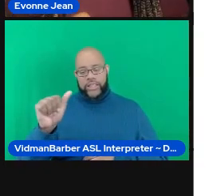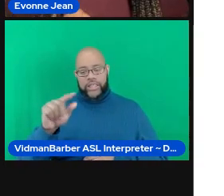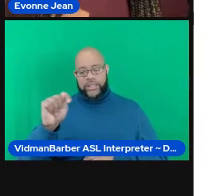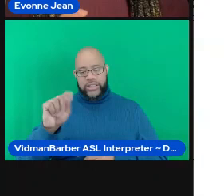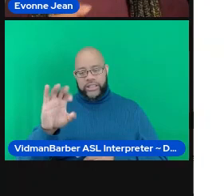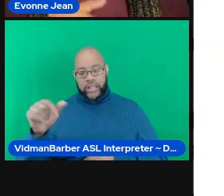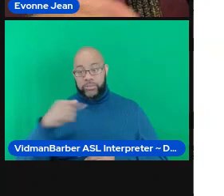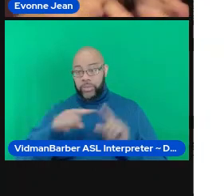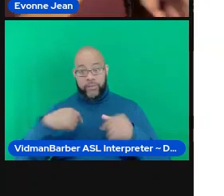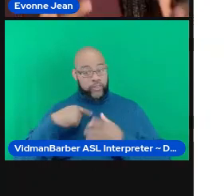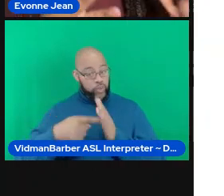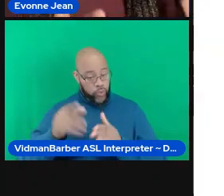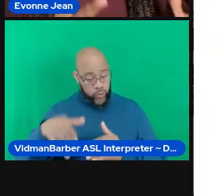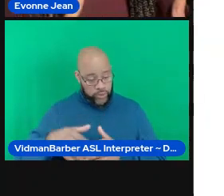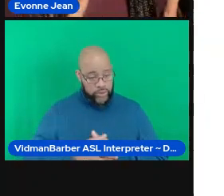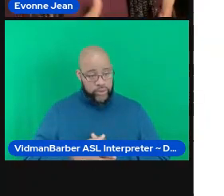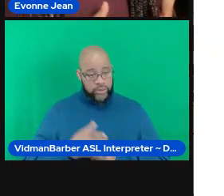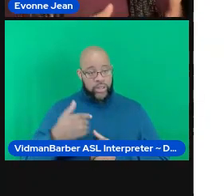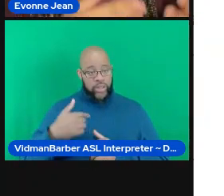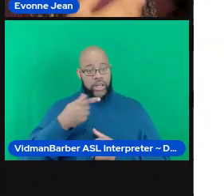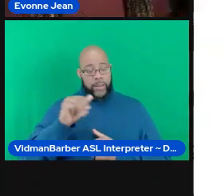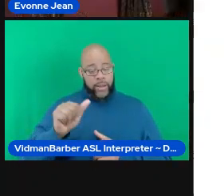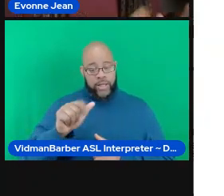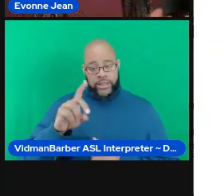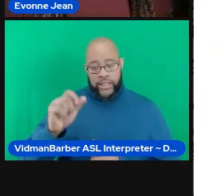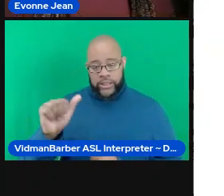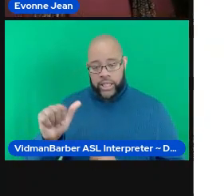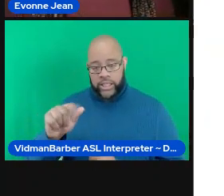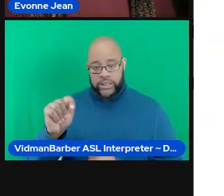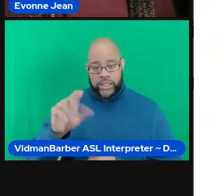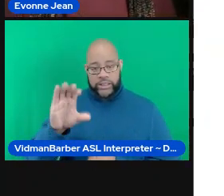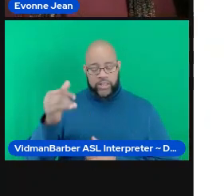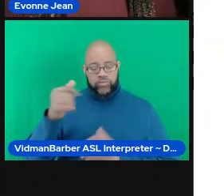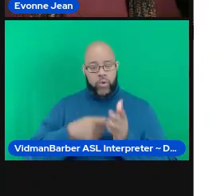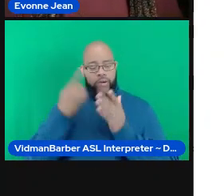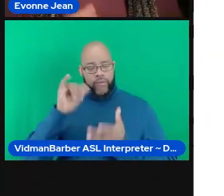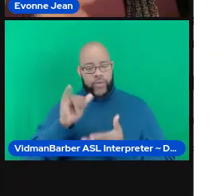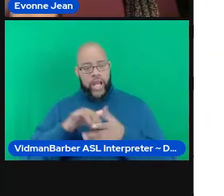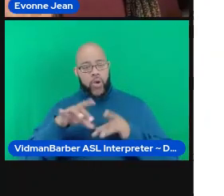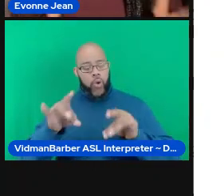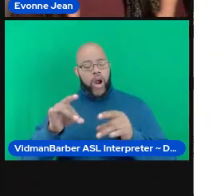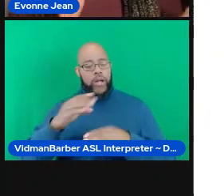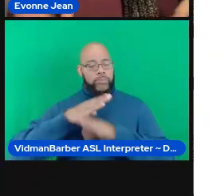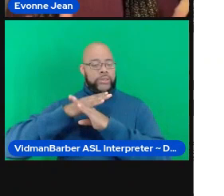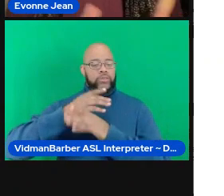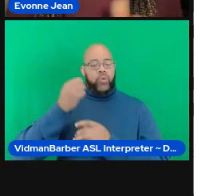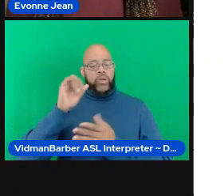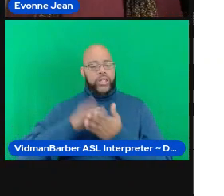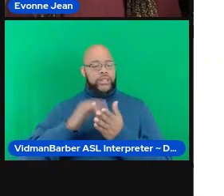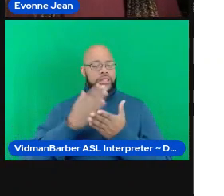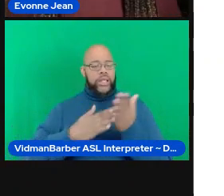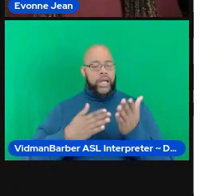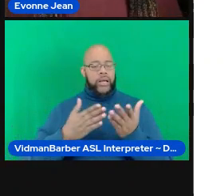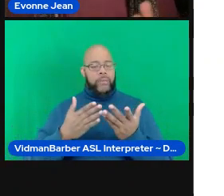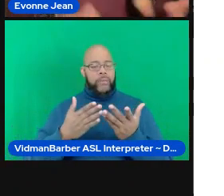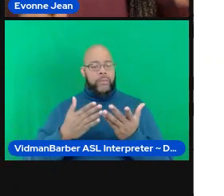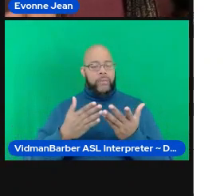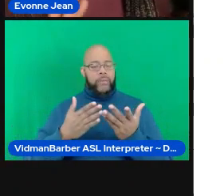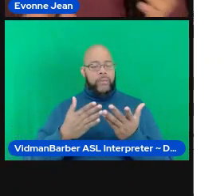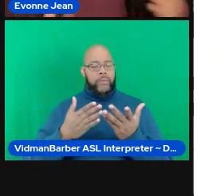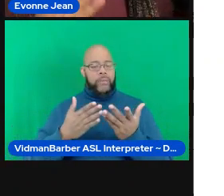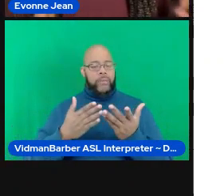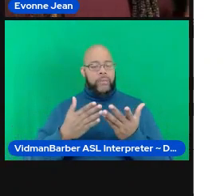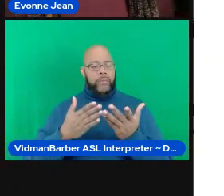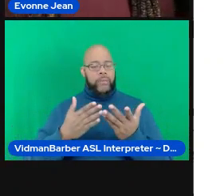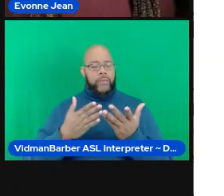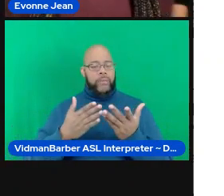shown you is, are gamma delta T cells required for acquired immunity, or is this just some offhand effect? Because there's a lot of other cells that could